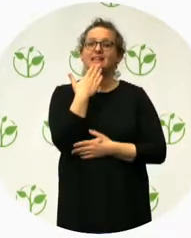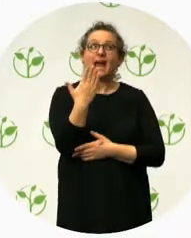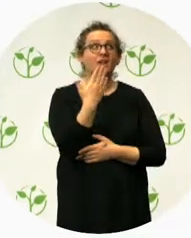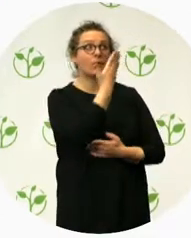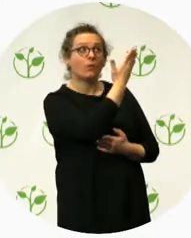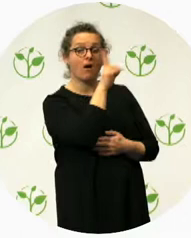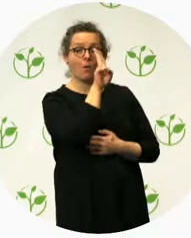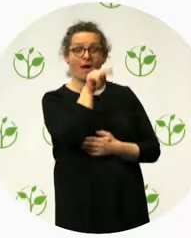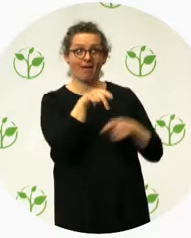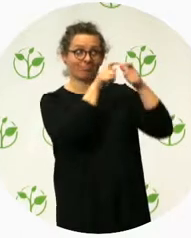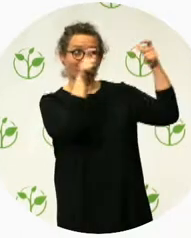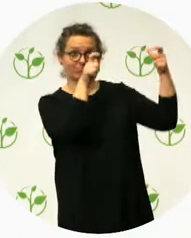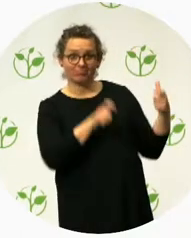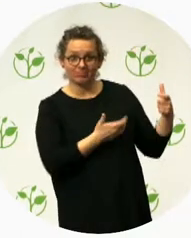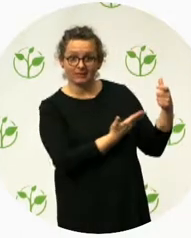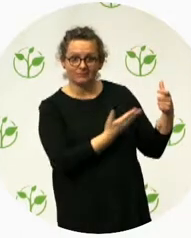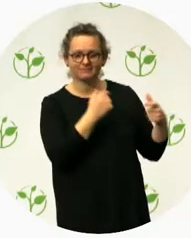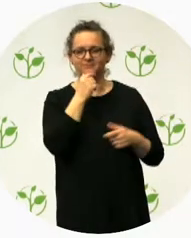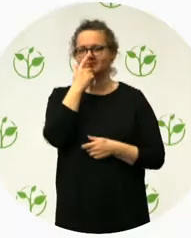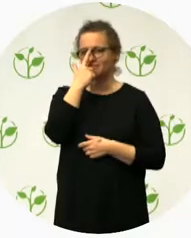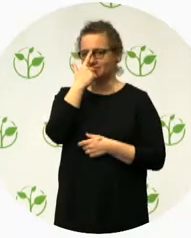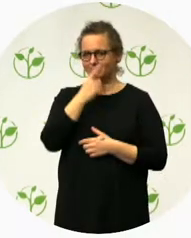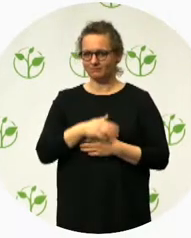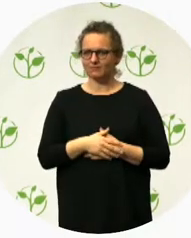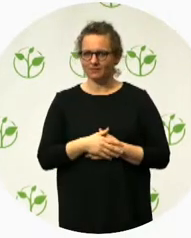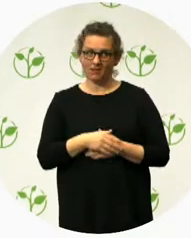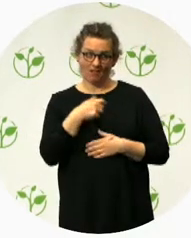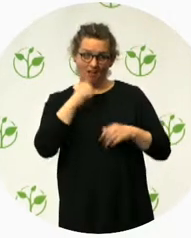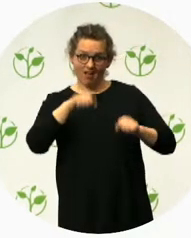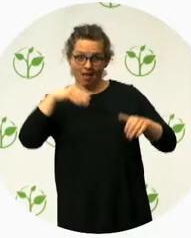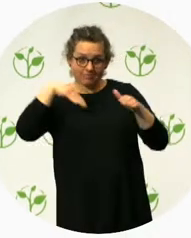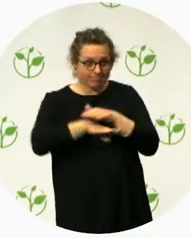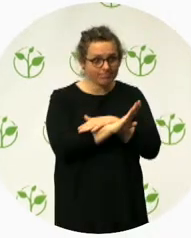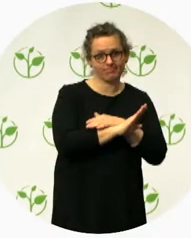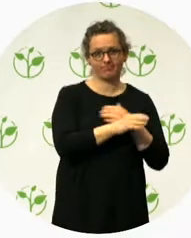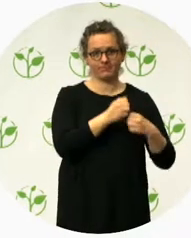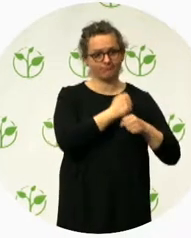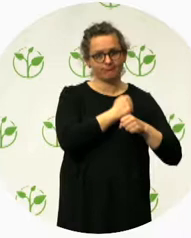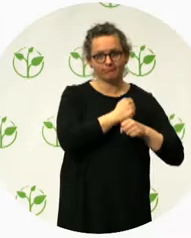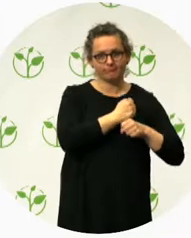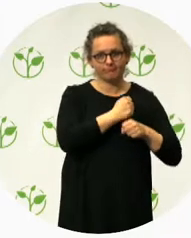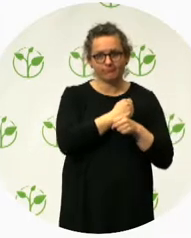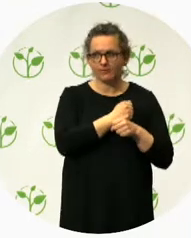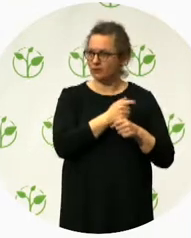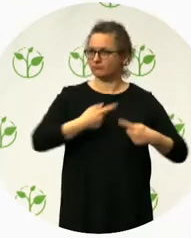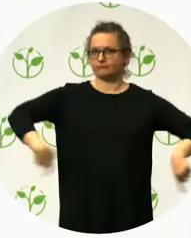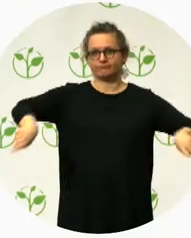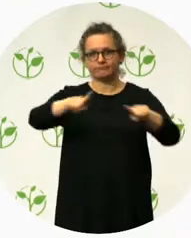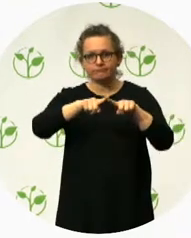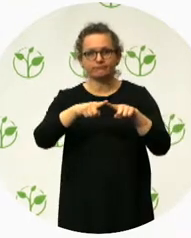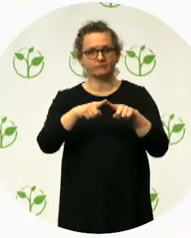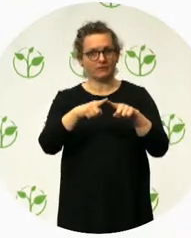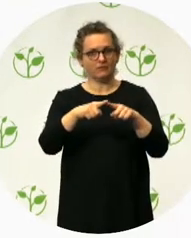Office Vienna for not only offering its premise to the Zero Project Conference for the fifth time, but also for